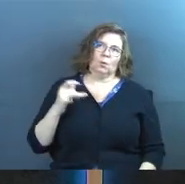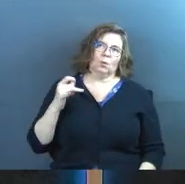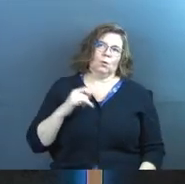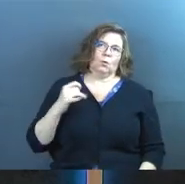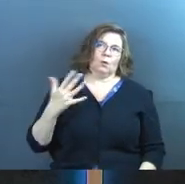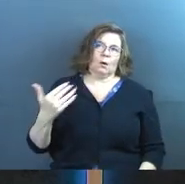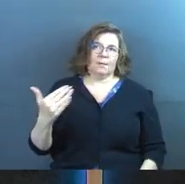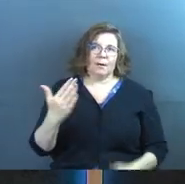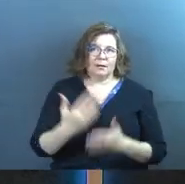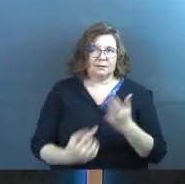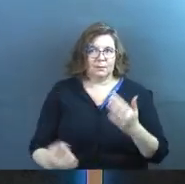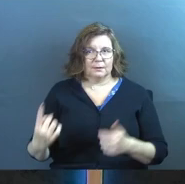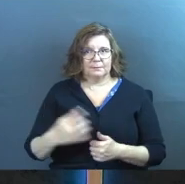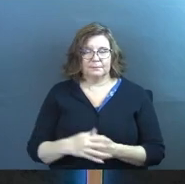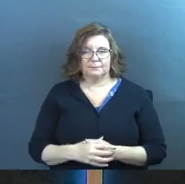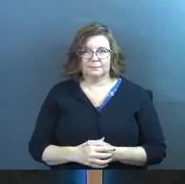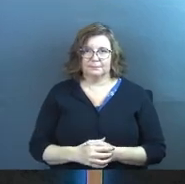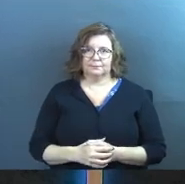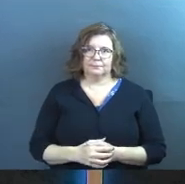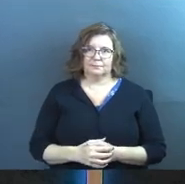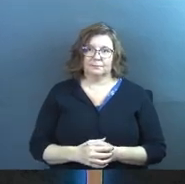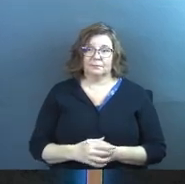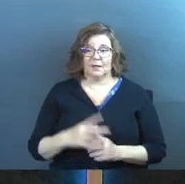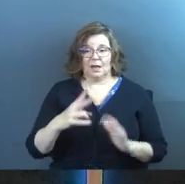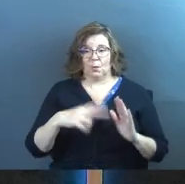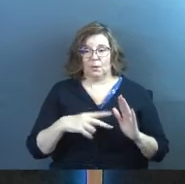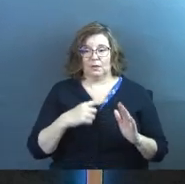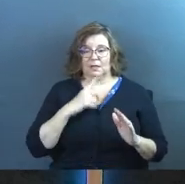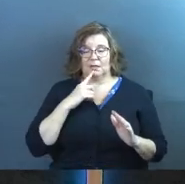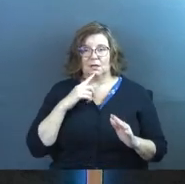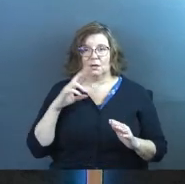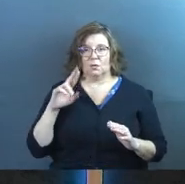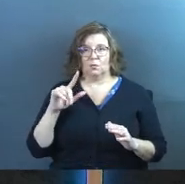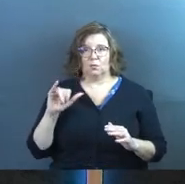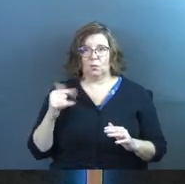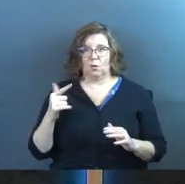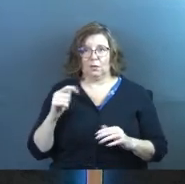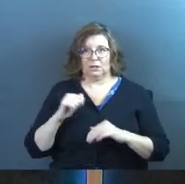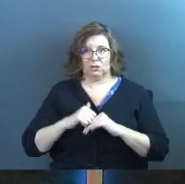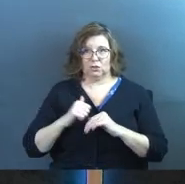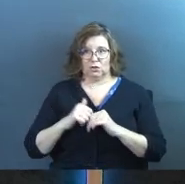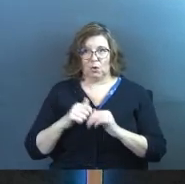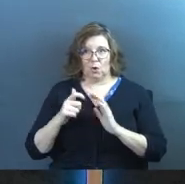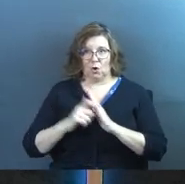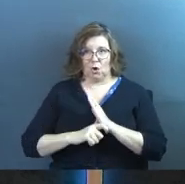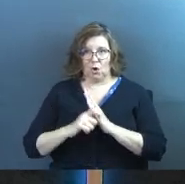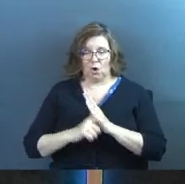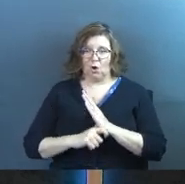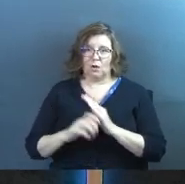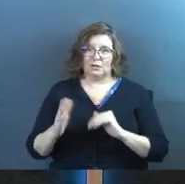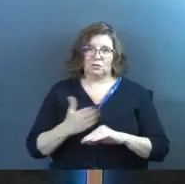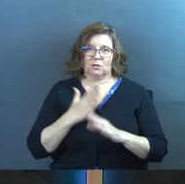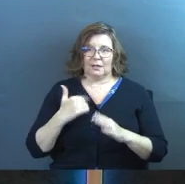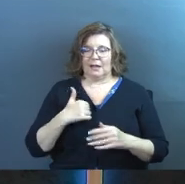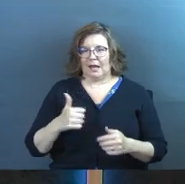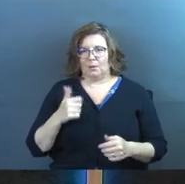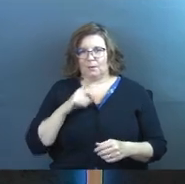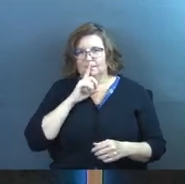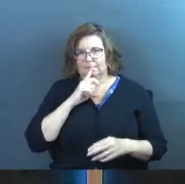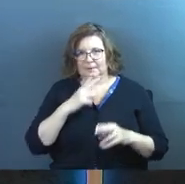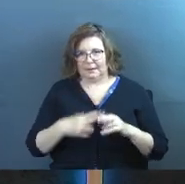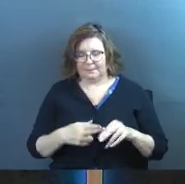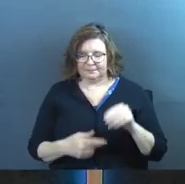Come on, somebody. I was reading this Rolling Stone article this week, and there was this rock star in there that I won't